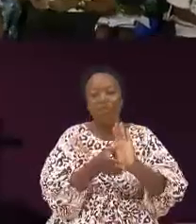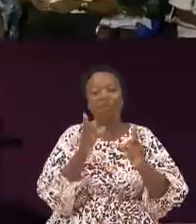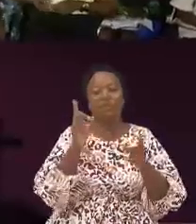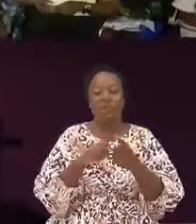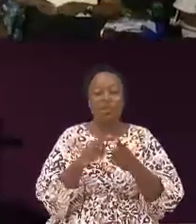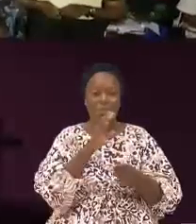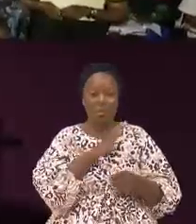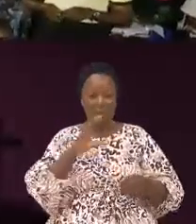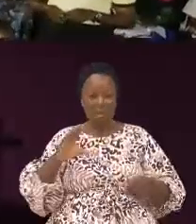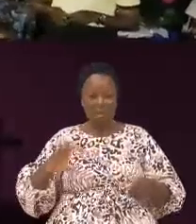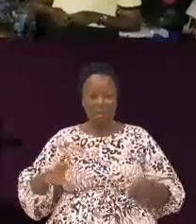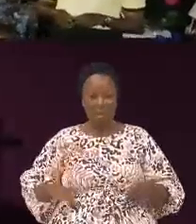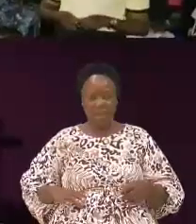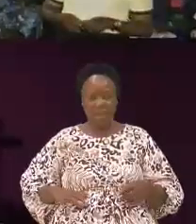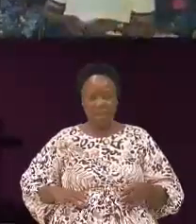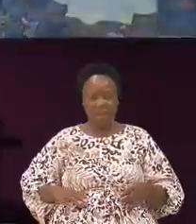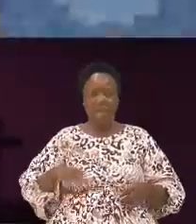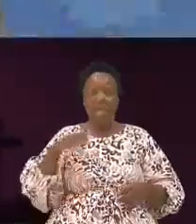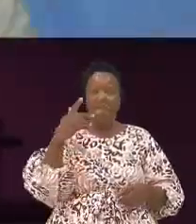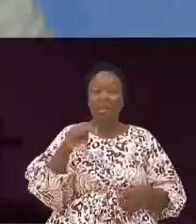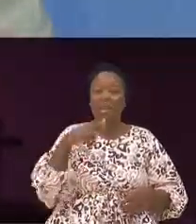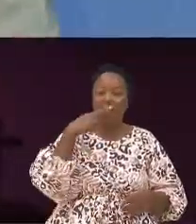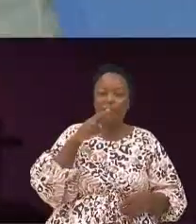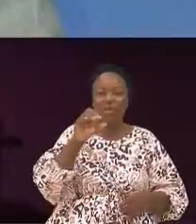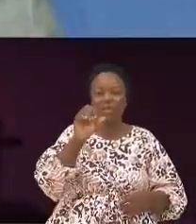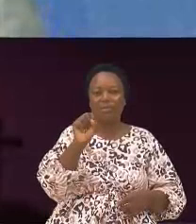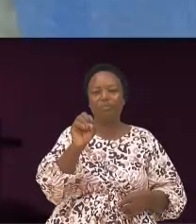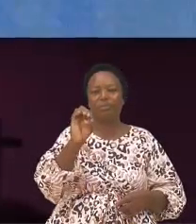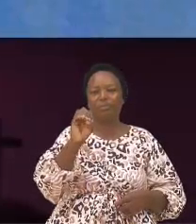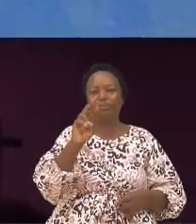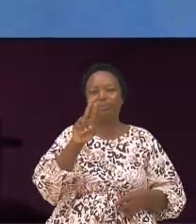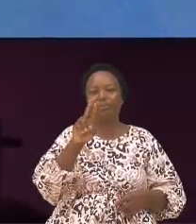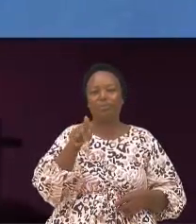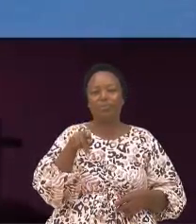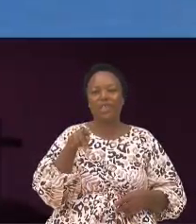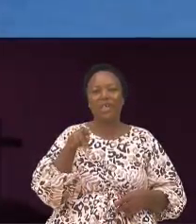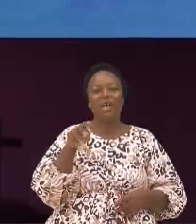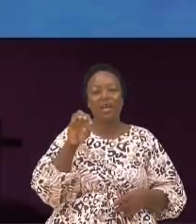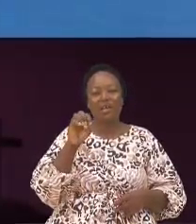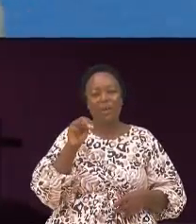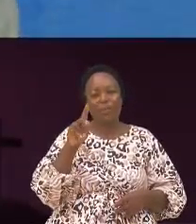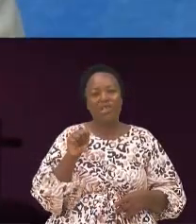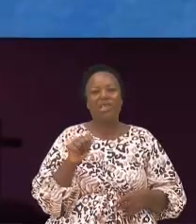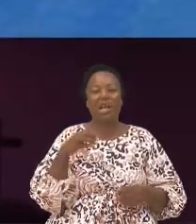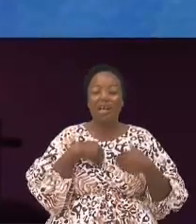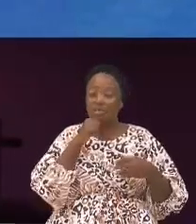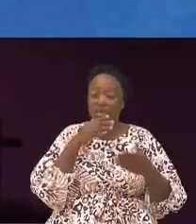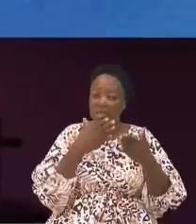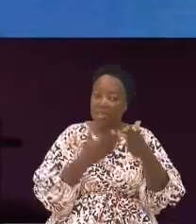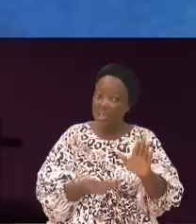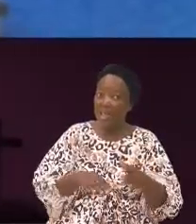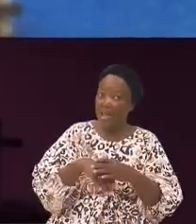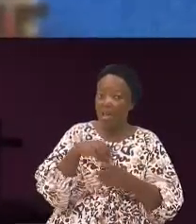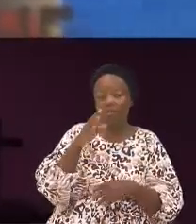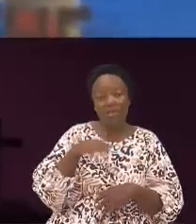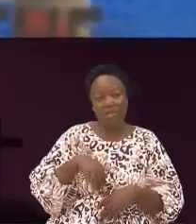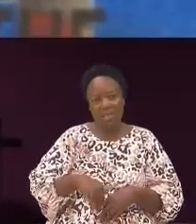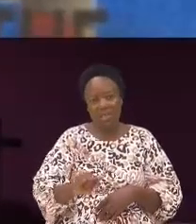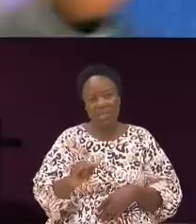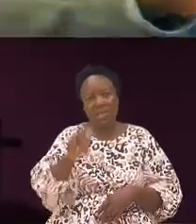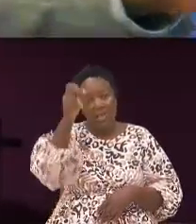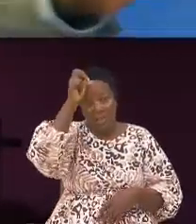curse by conversion to Christ. The serpent has not died